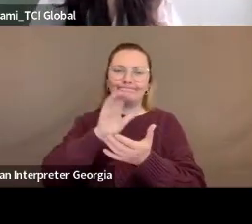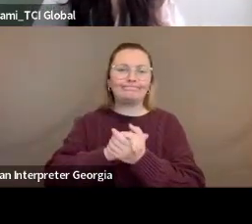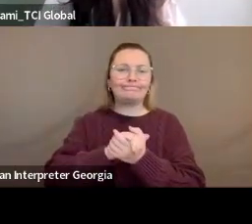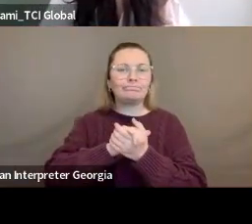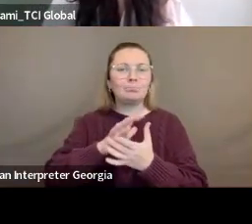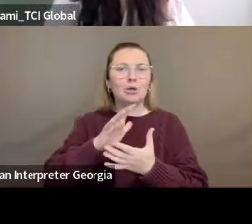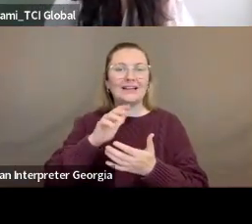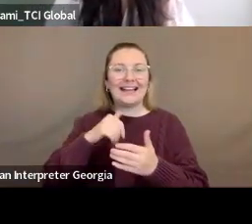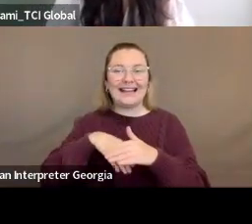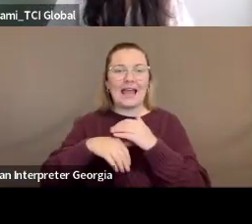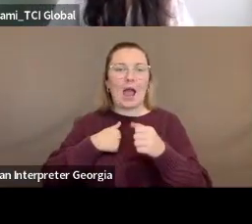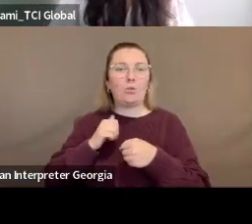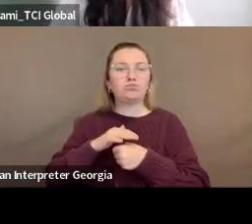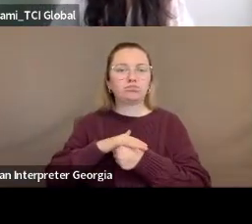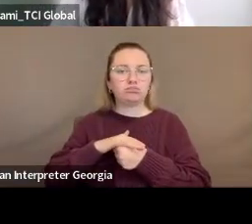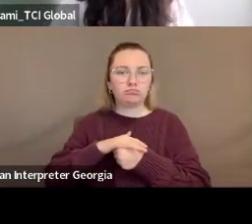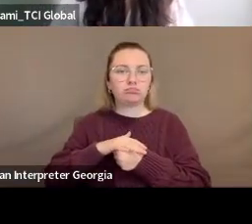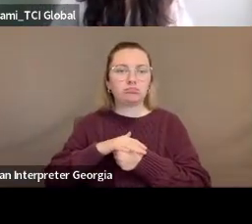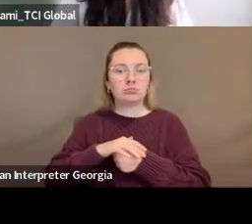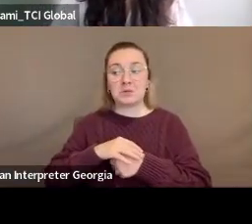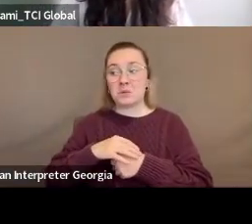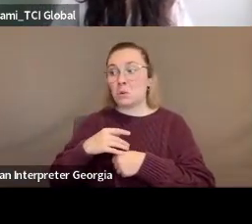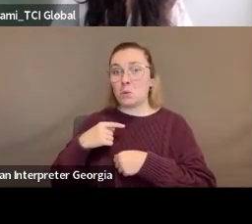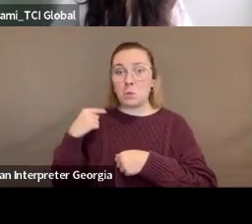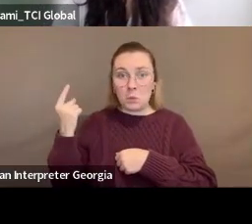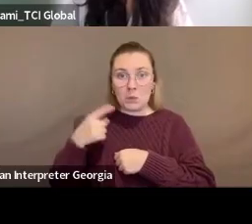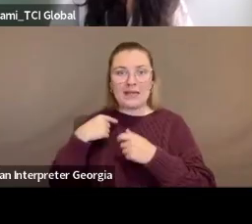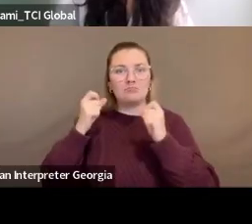our fields. We understand